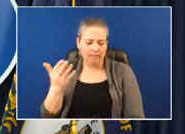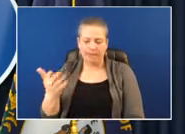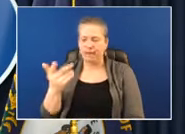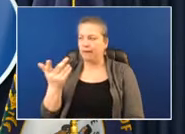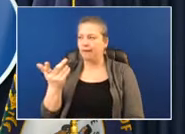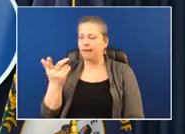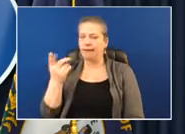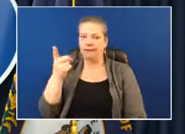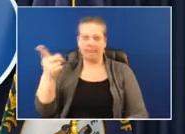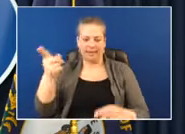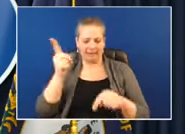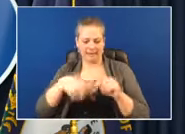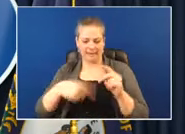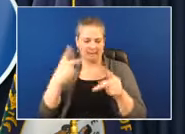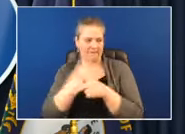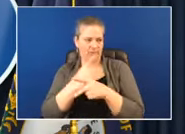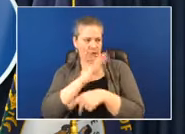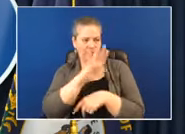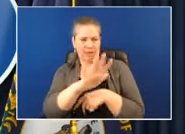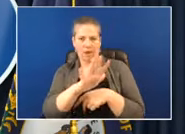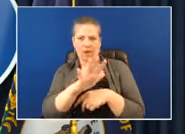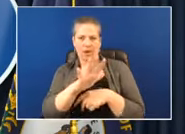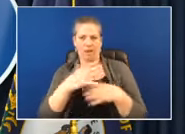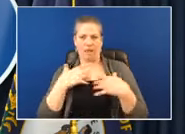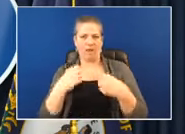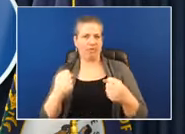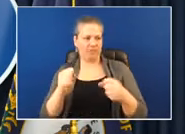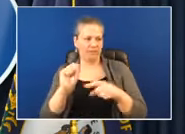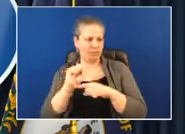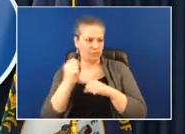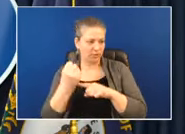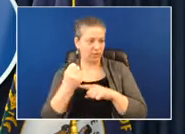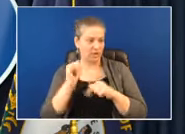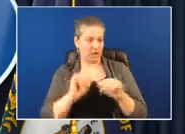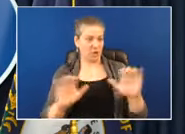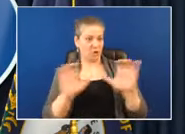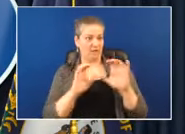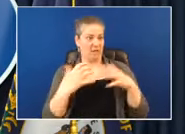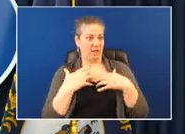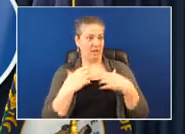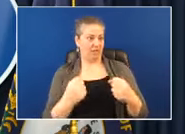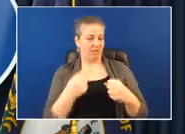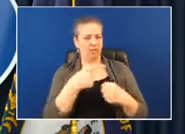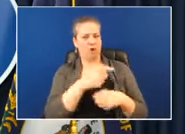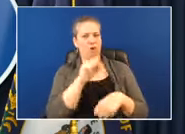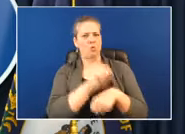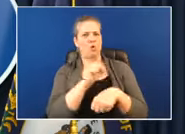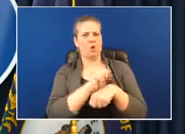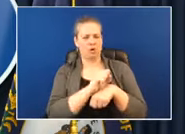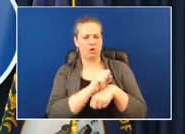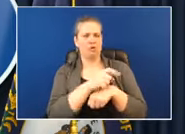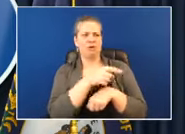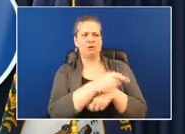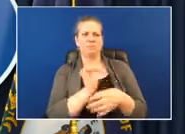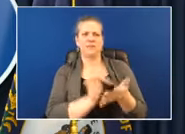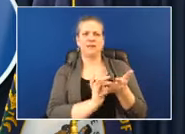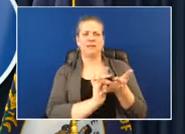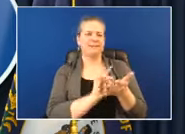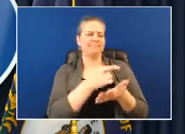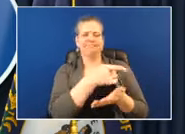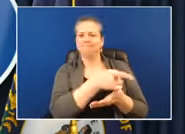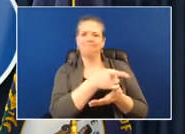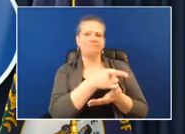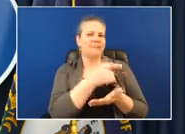chronic condition. These local certified health professionals work in our medically underserved areas, our communities,